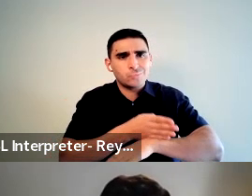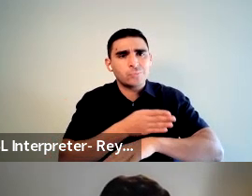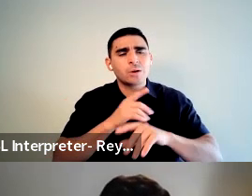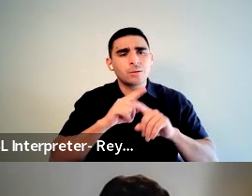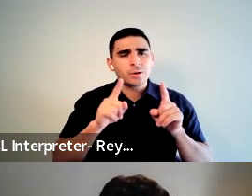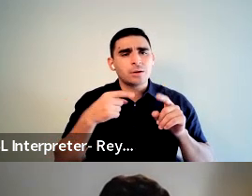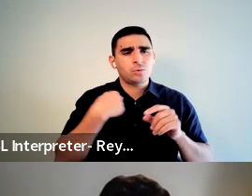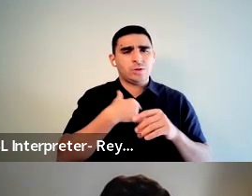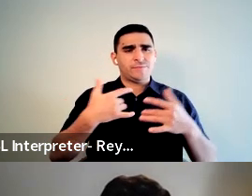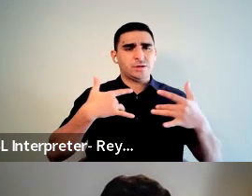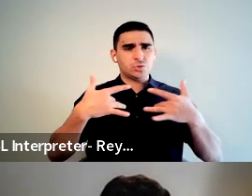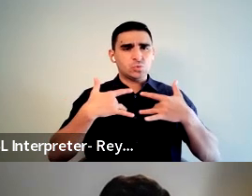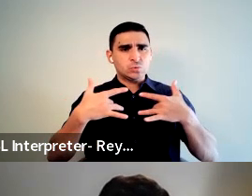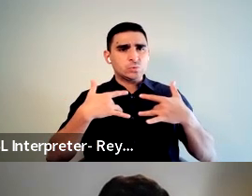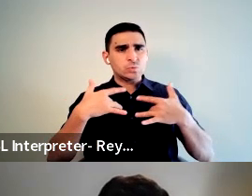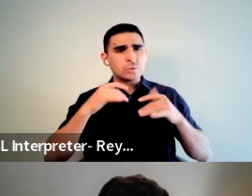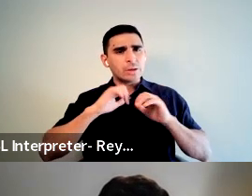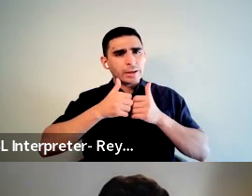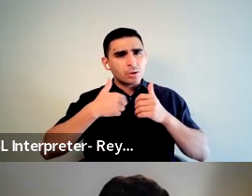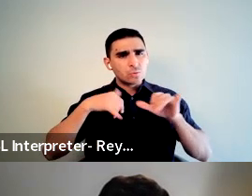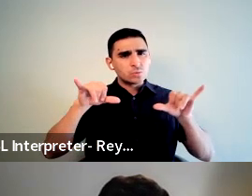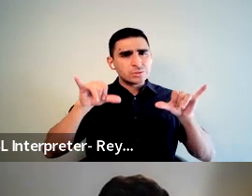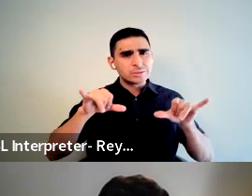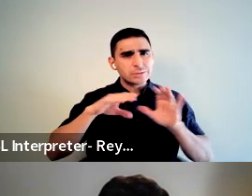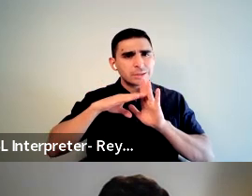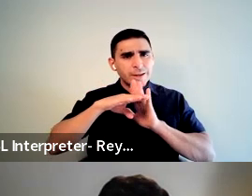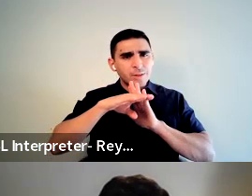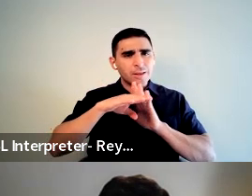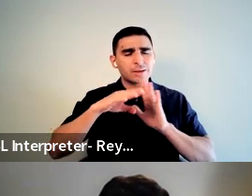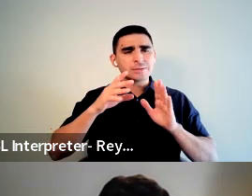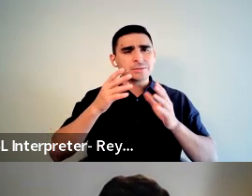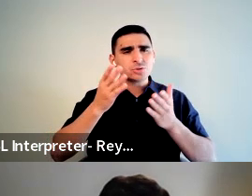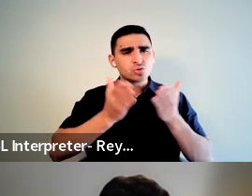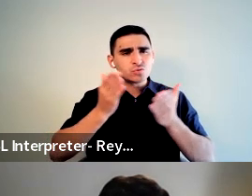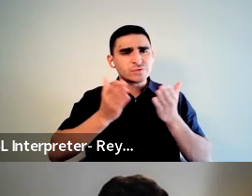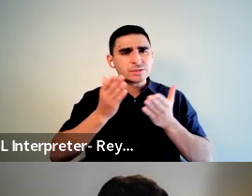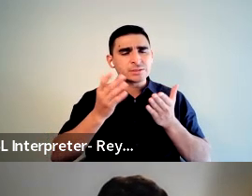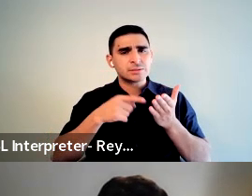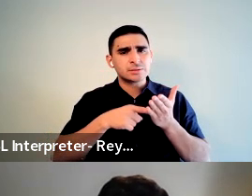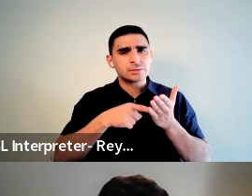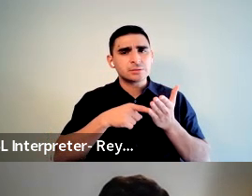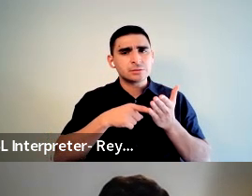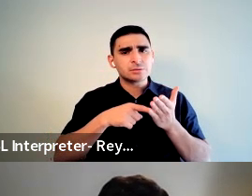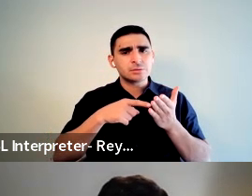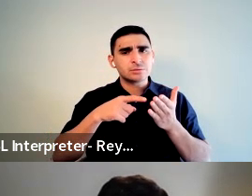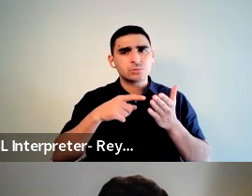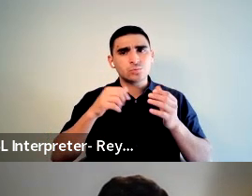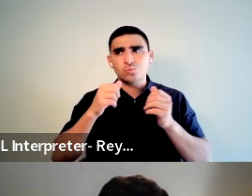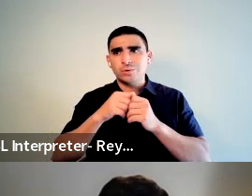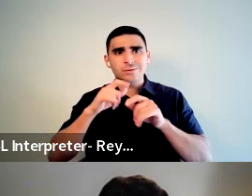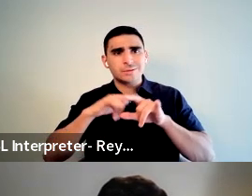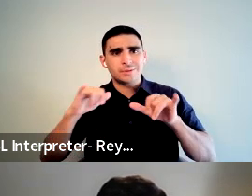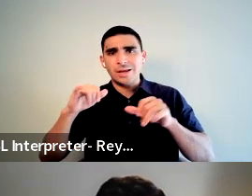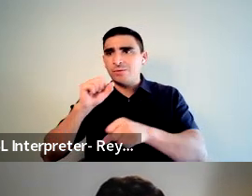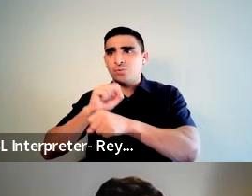concern around, how do we stabilize current service delivery with some of this workforce crisis going on. And I